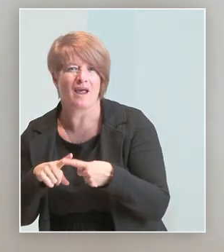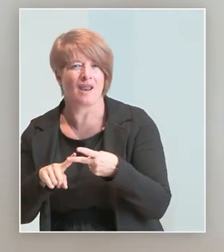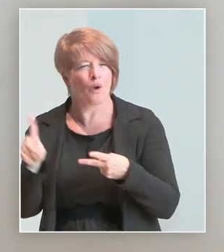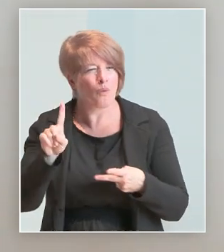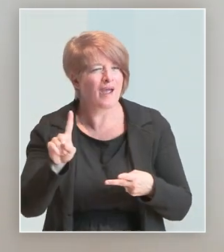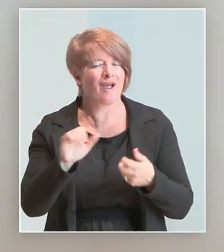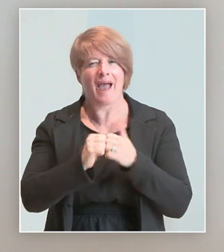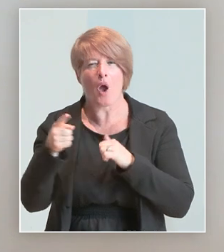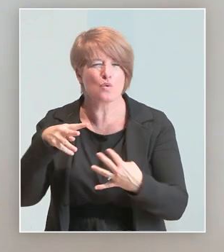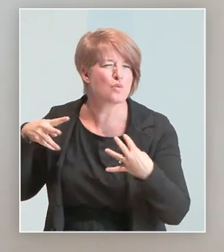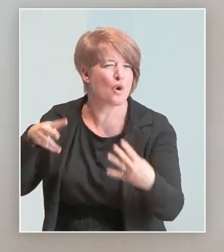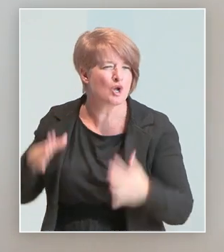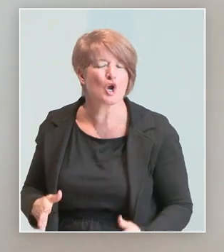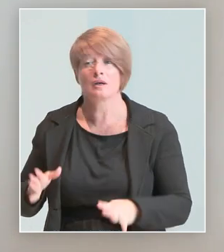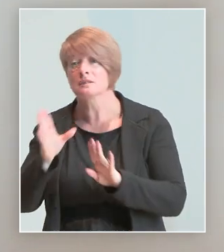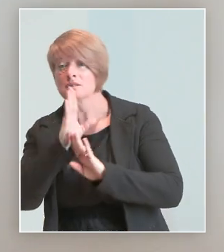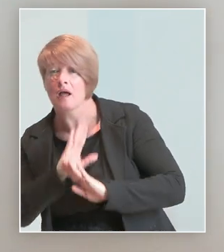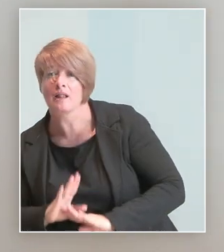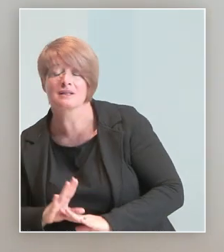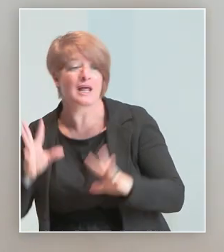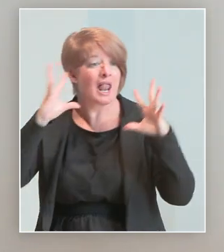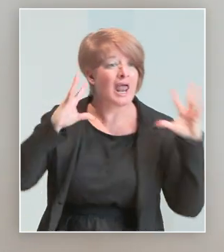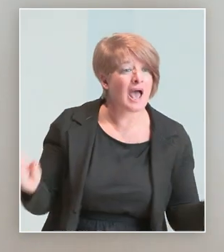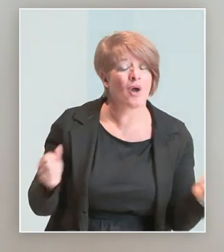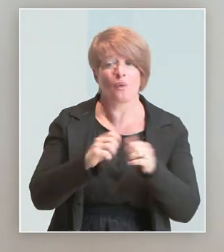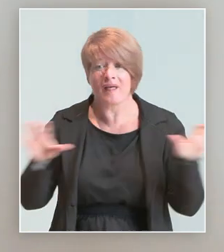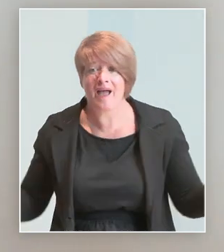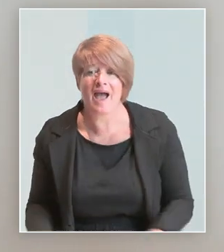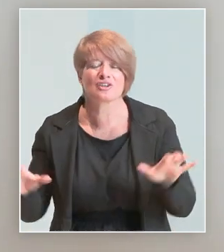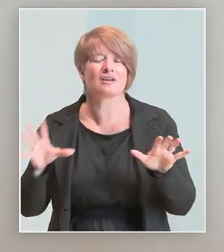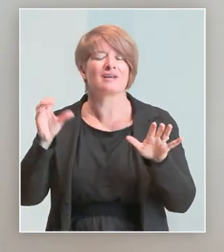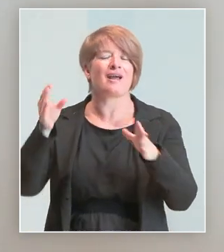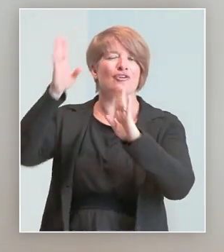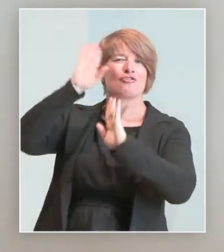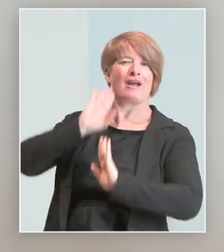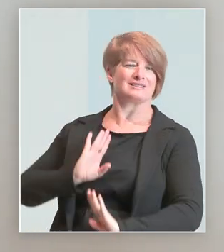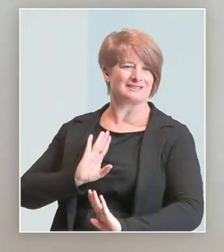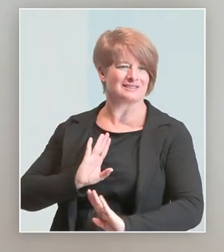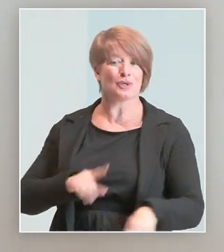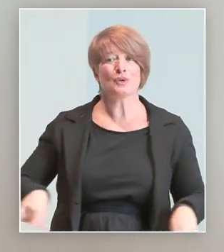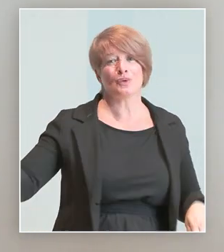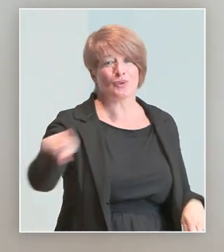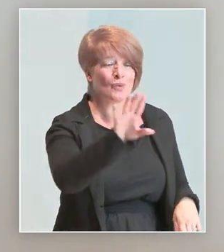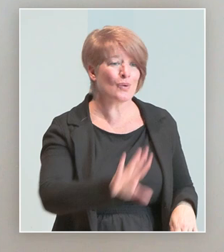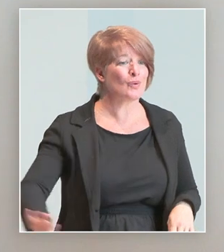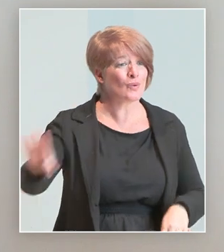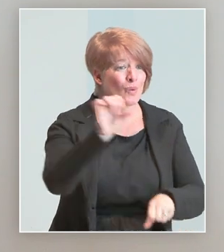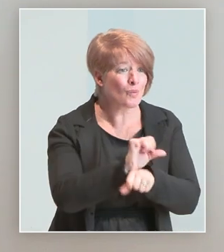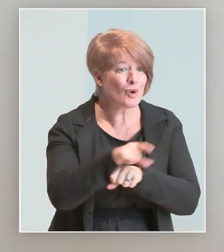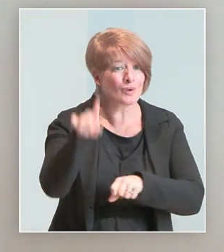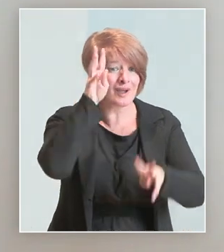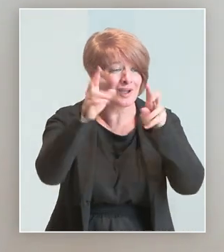warrior in silence and loud and action with all grace, you and the work that you create will